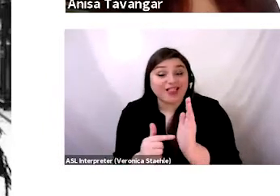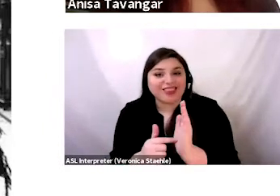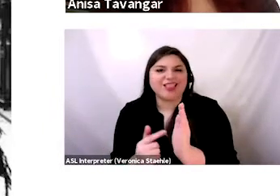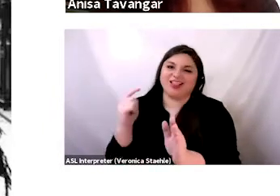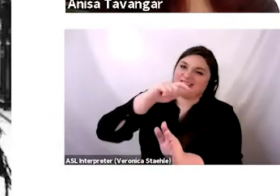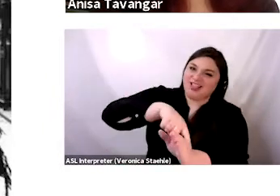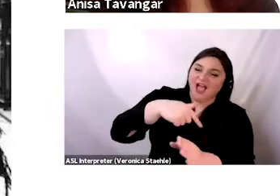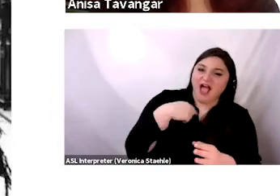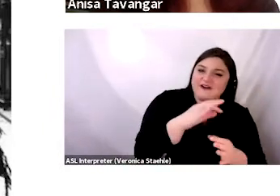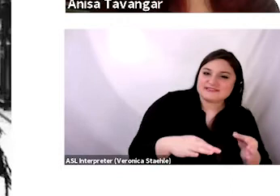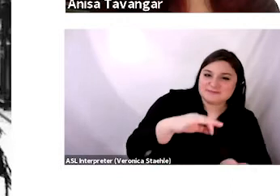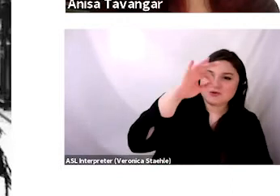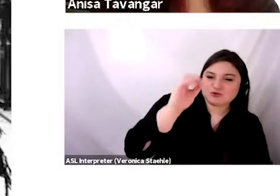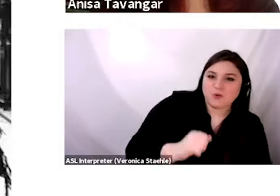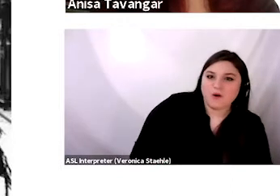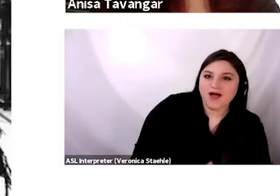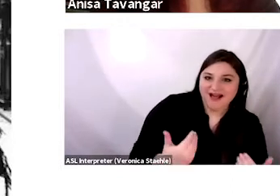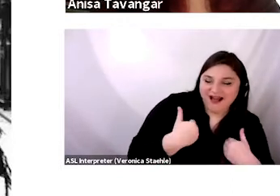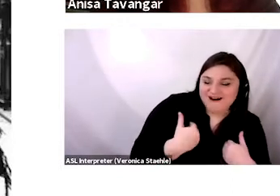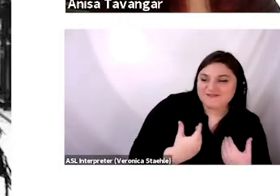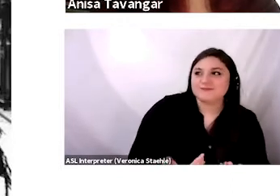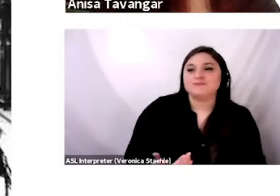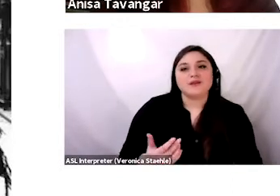You know, because it's essential to the expression and the